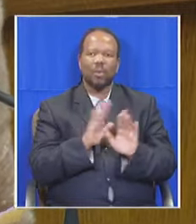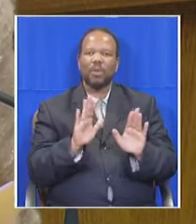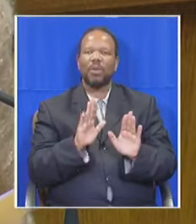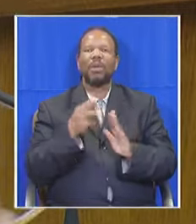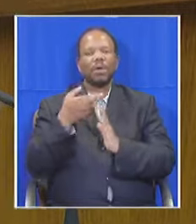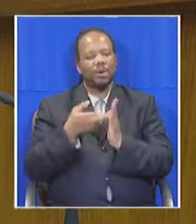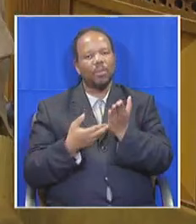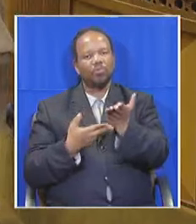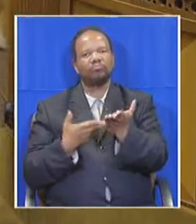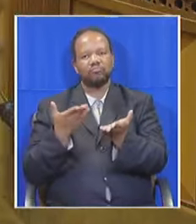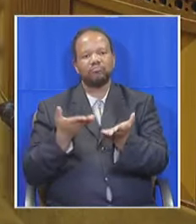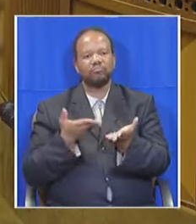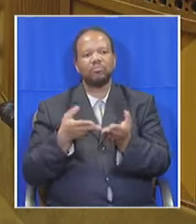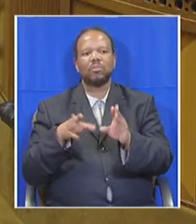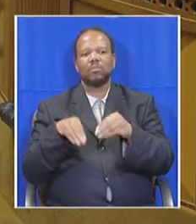considered. Thank you.